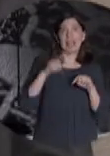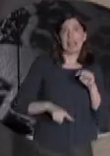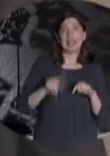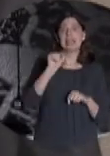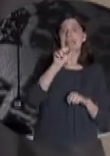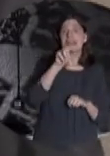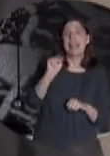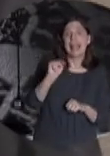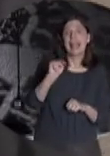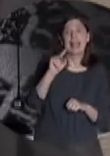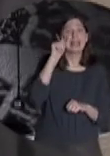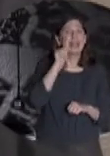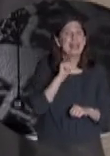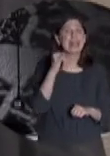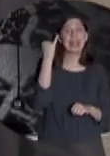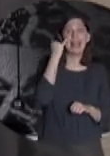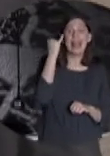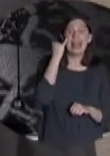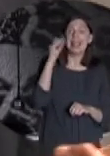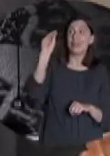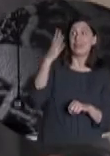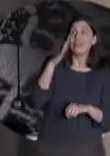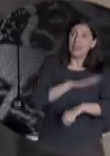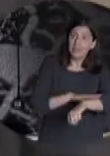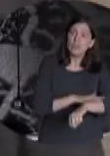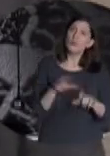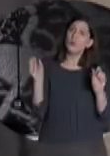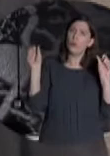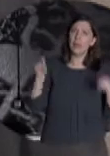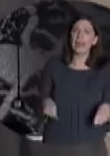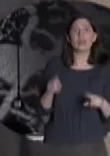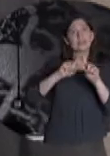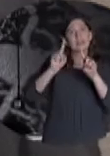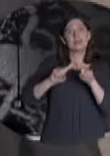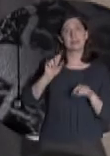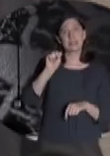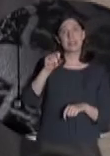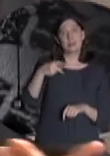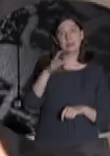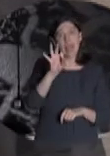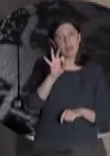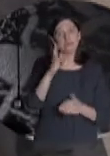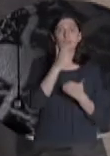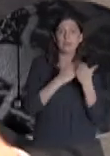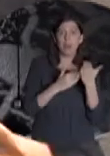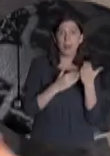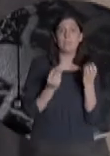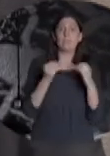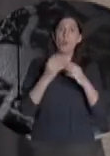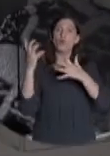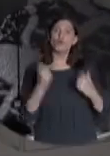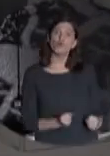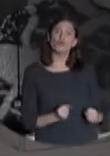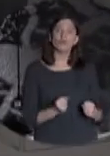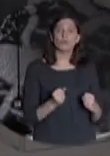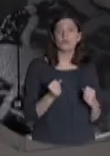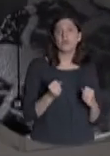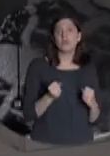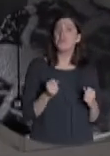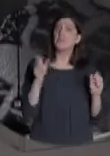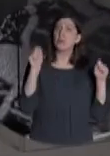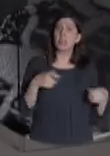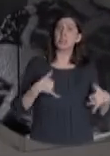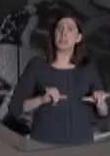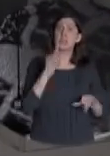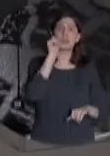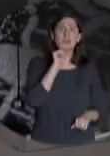You can. There's different levels of sunscreen. There's different SPFs. Some are that are heavier than others, and so just